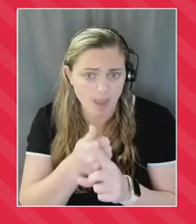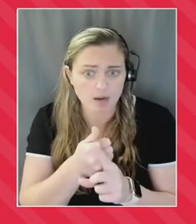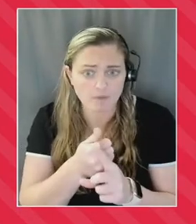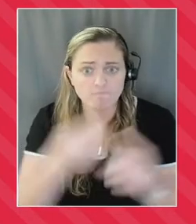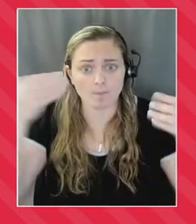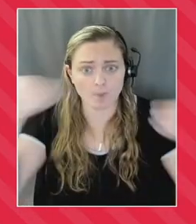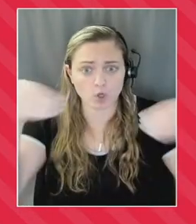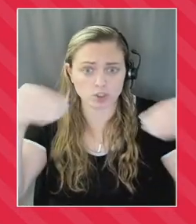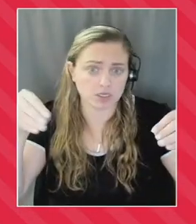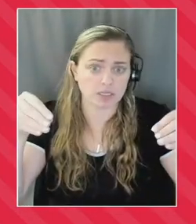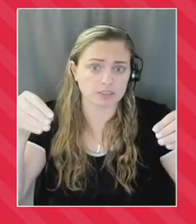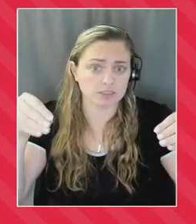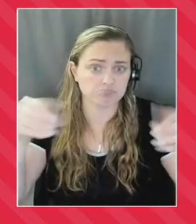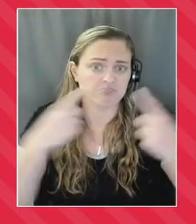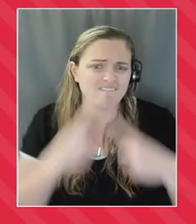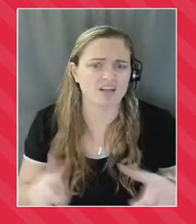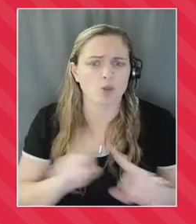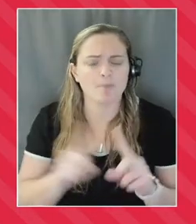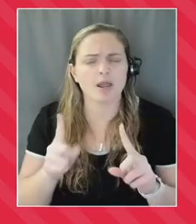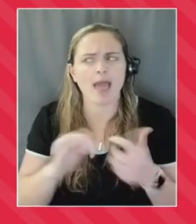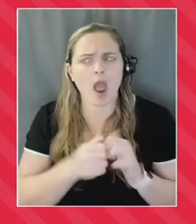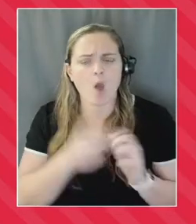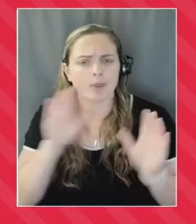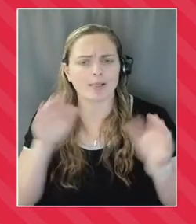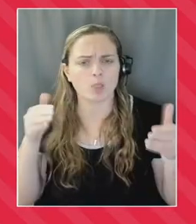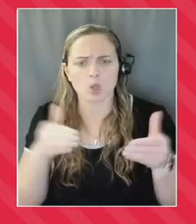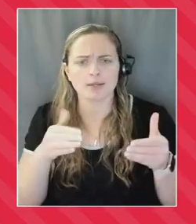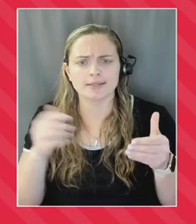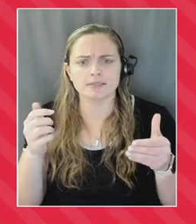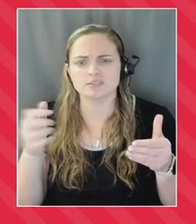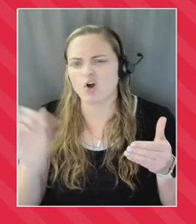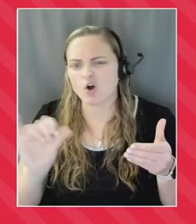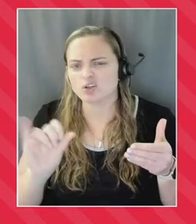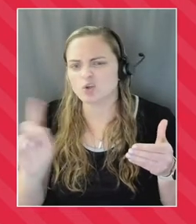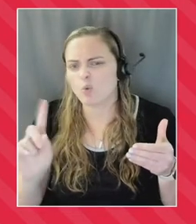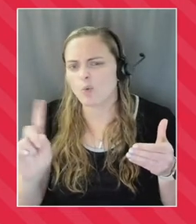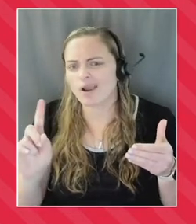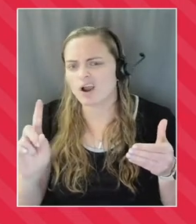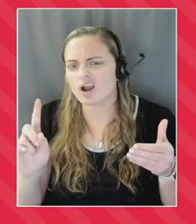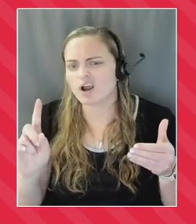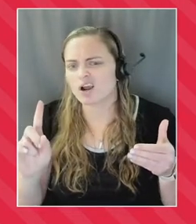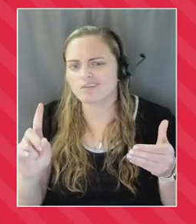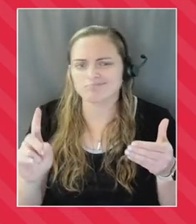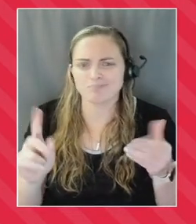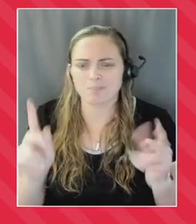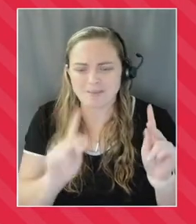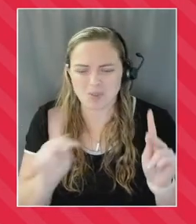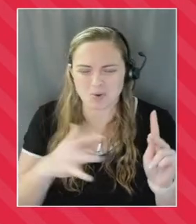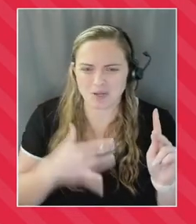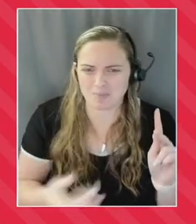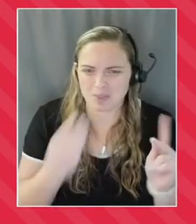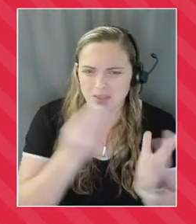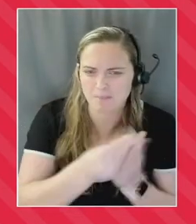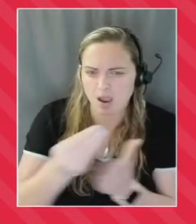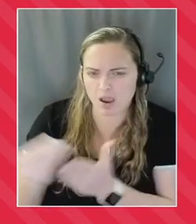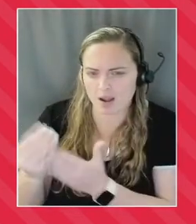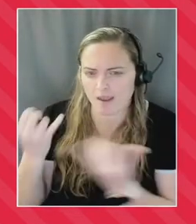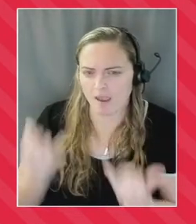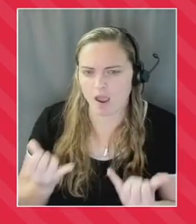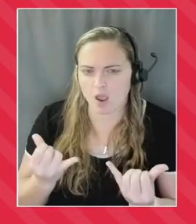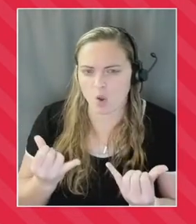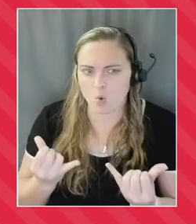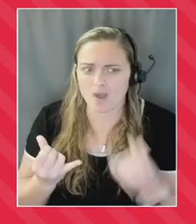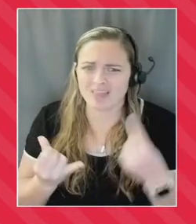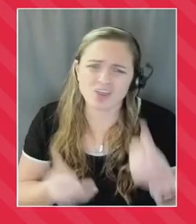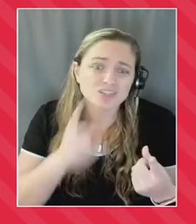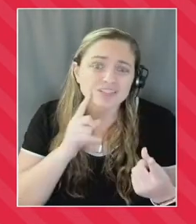effectively. But the more we look at it, it's just also where the consumer trends are going. There's a treat occasion, and those will always be valuable, but